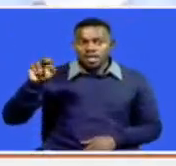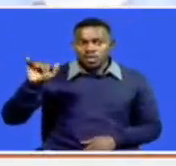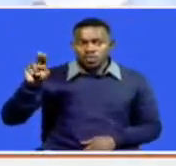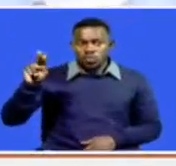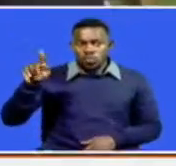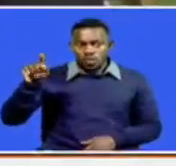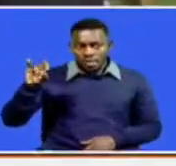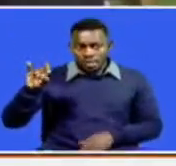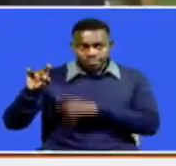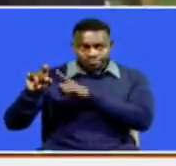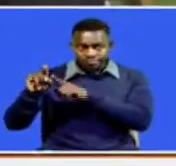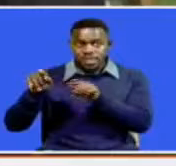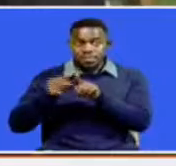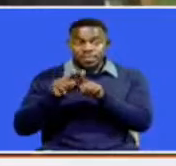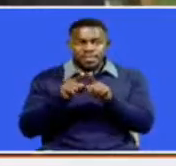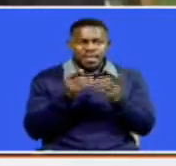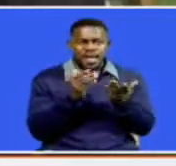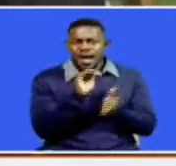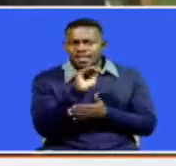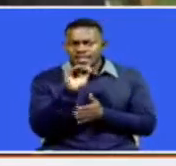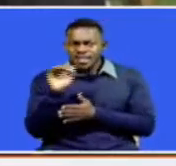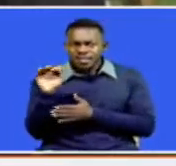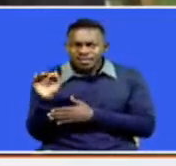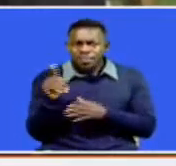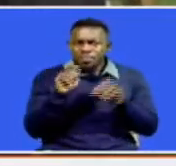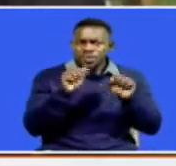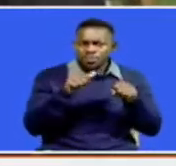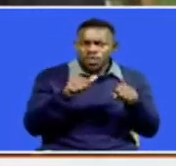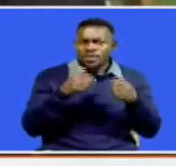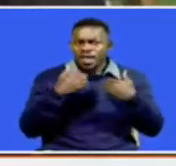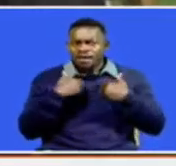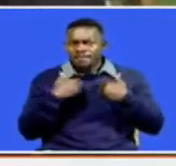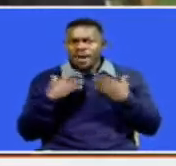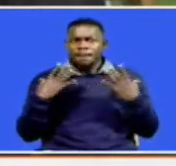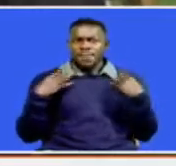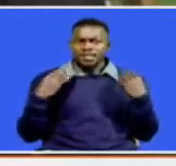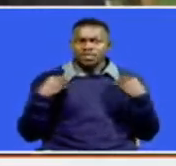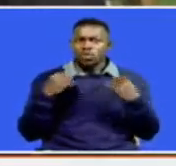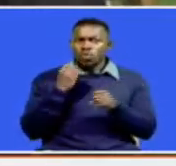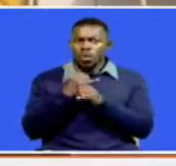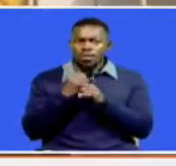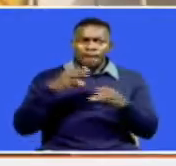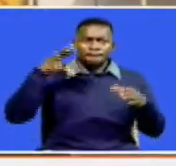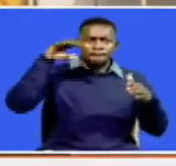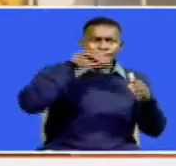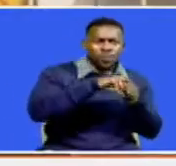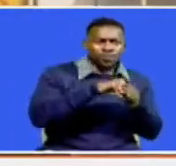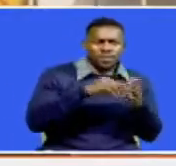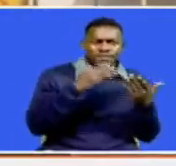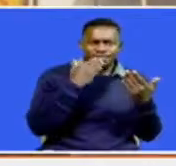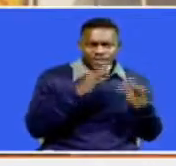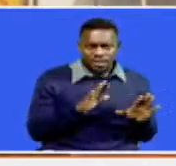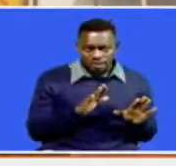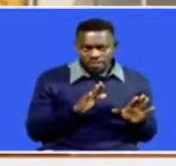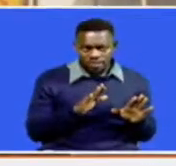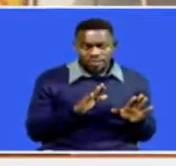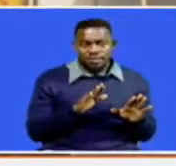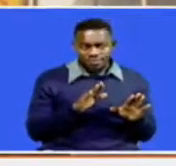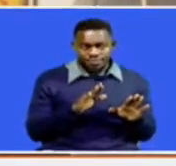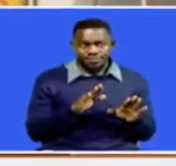have competency-based education training CBET curriculum implemented in the institutions. You realize